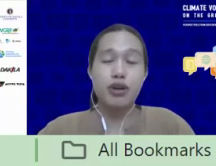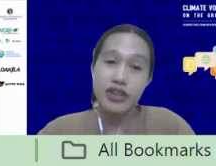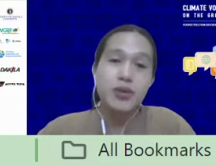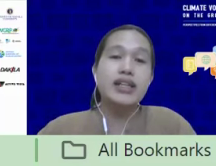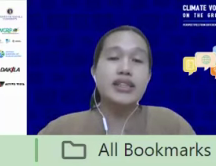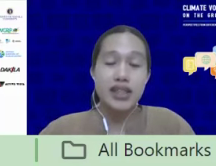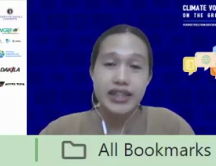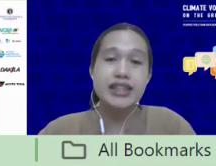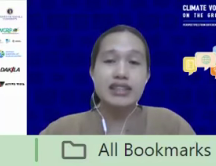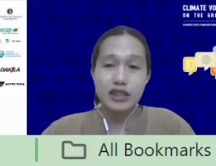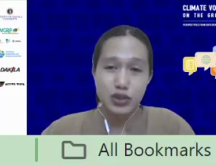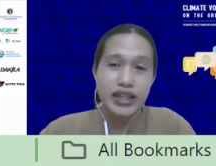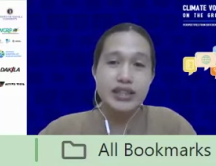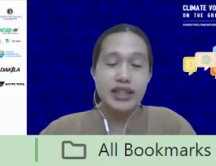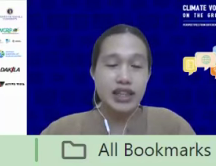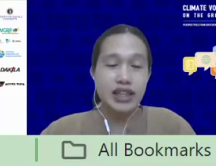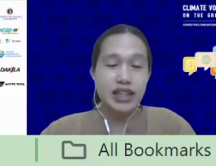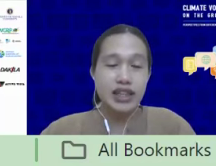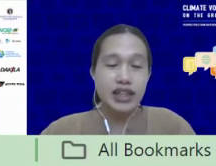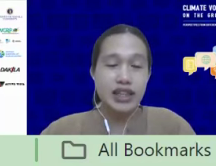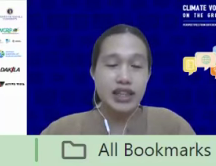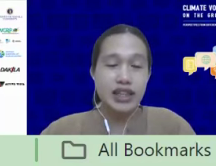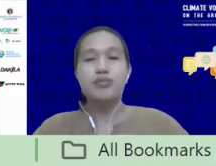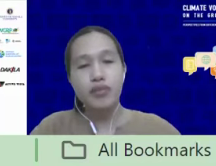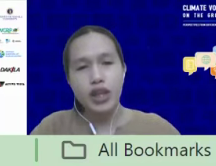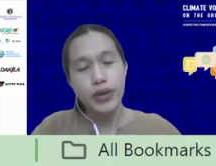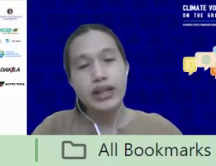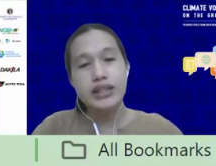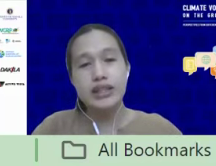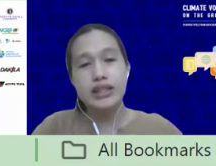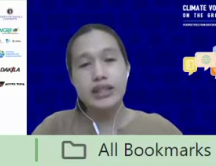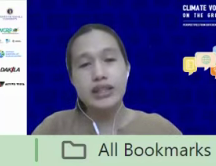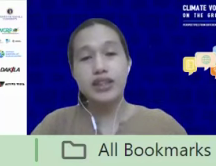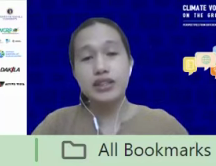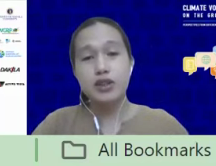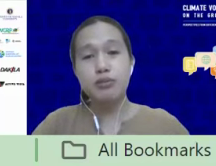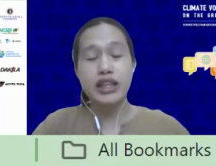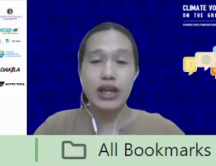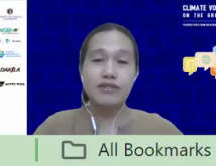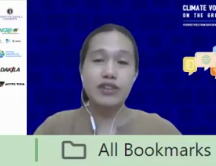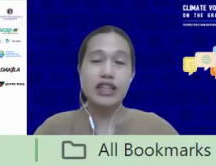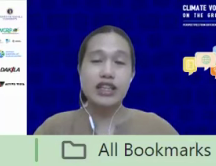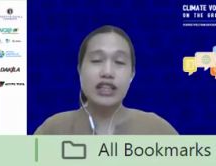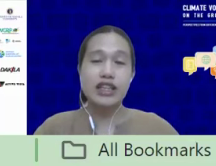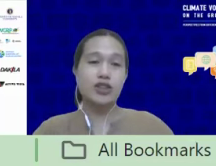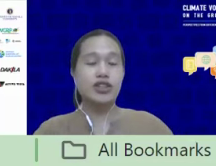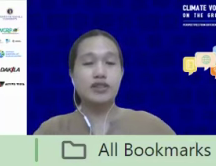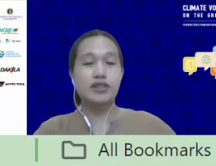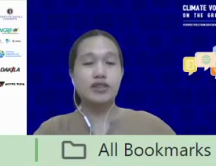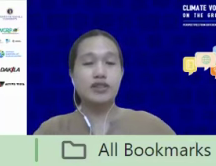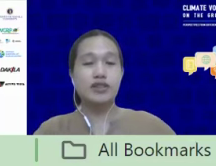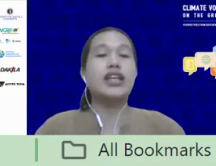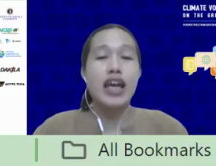of individuals, artists, students, and educators, workers, and others committed to advocating social